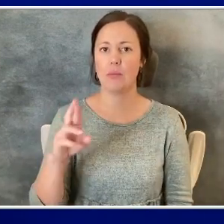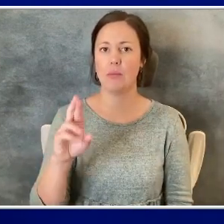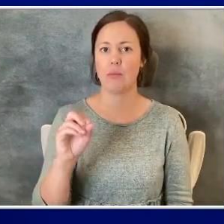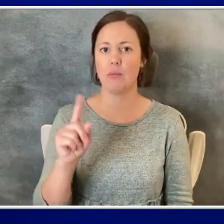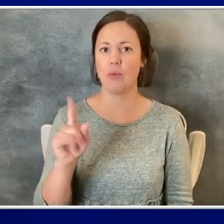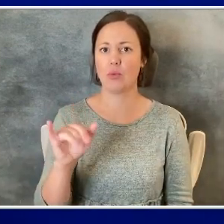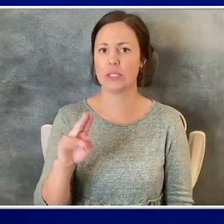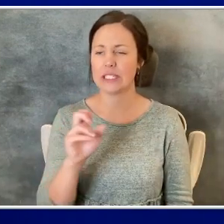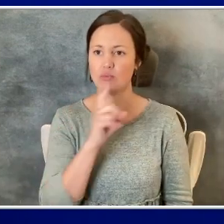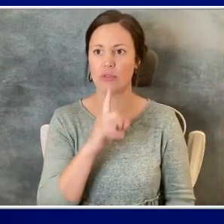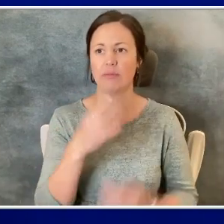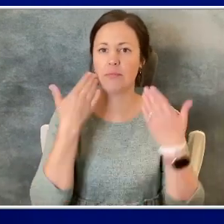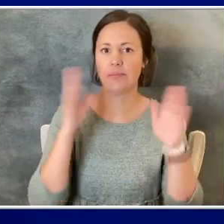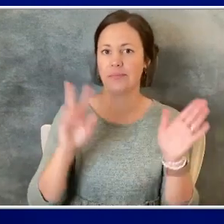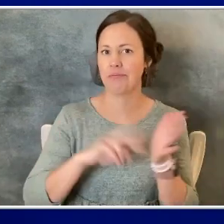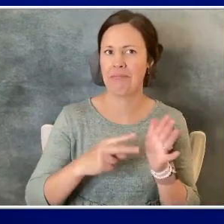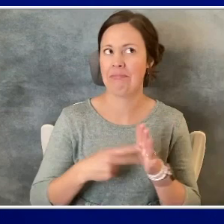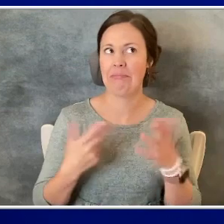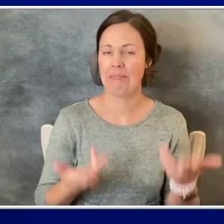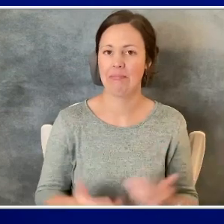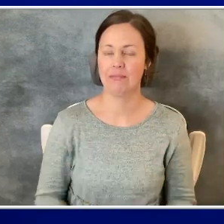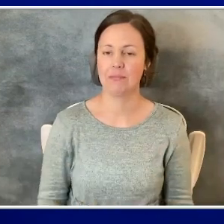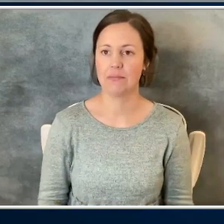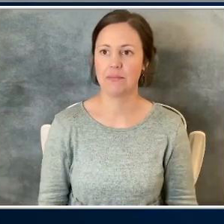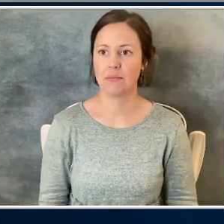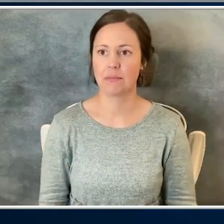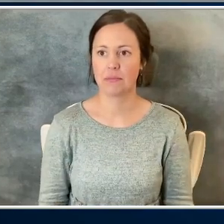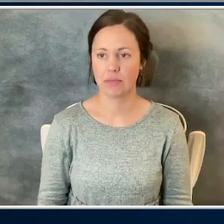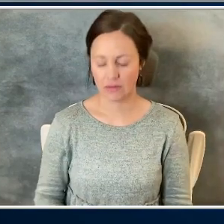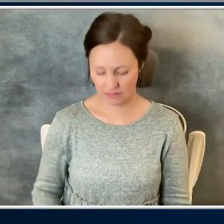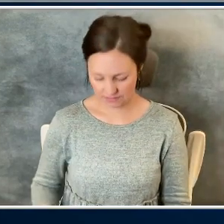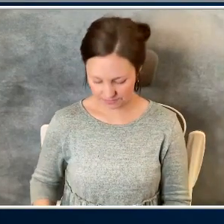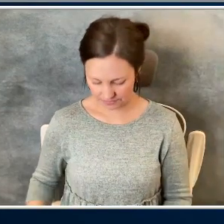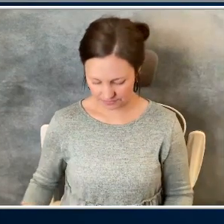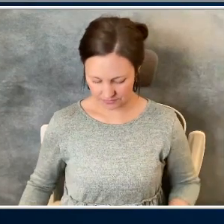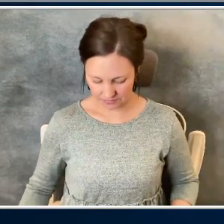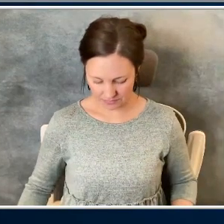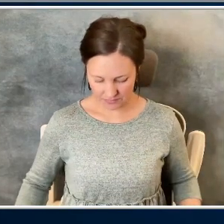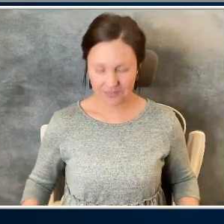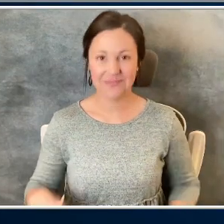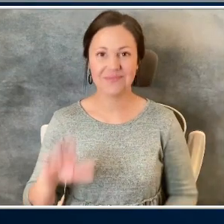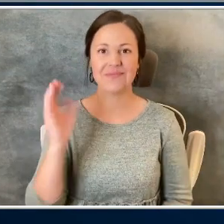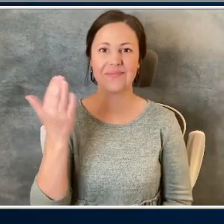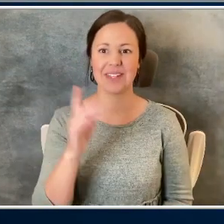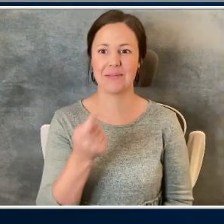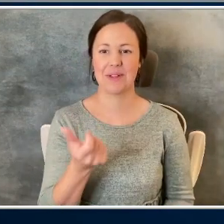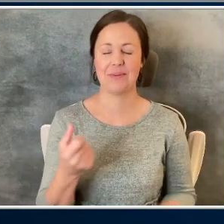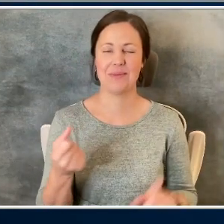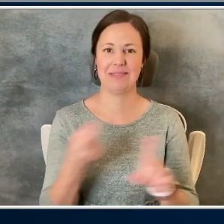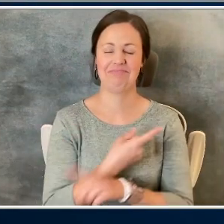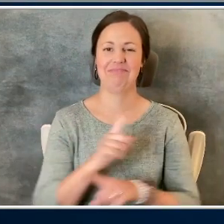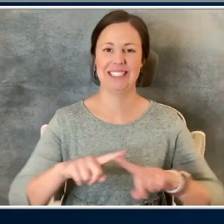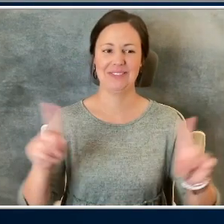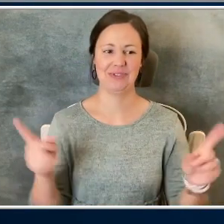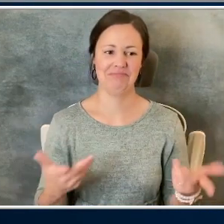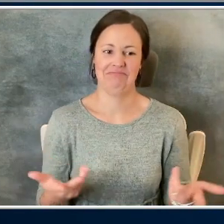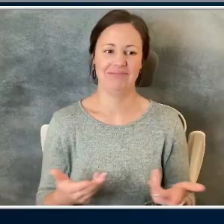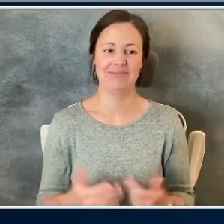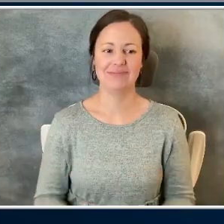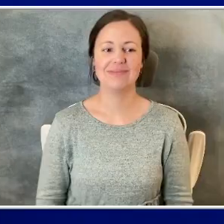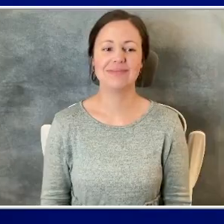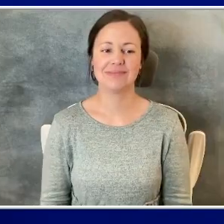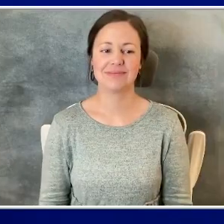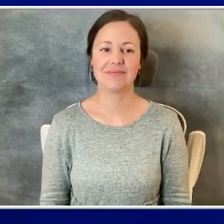the adverse effects of that would be either. Sounds a little different to me. I'm not sure about that one either. Yeah, I mean, really since